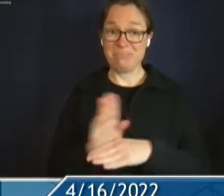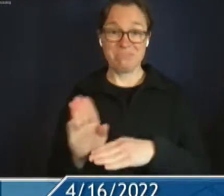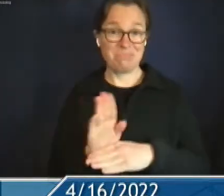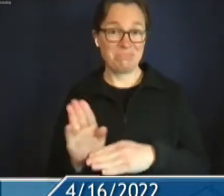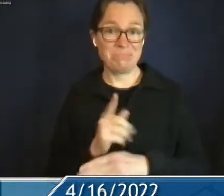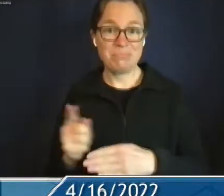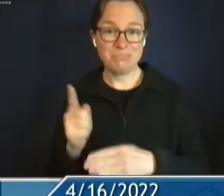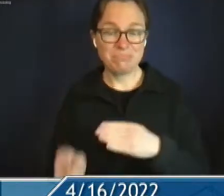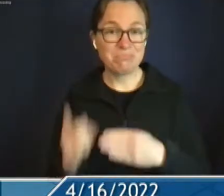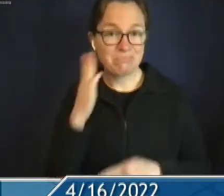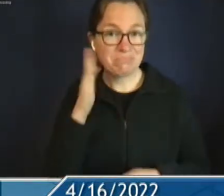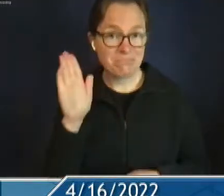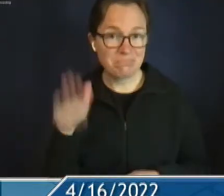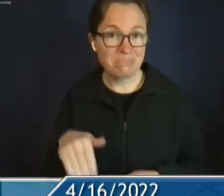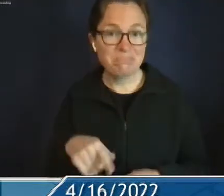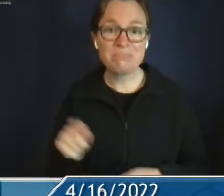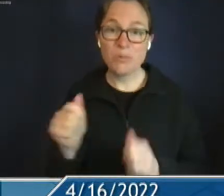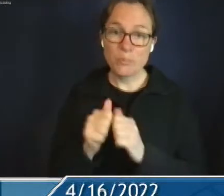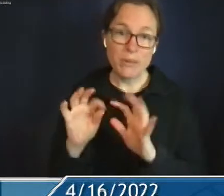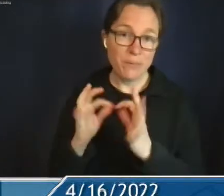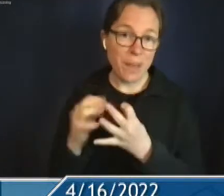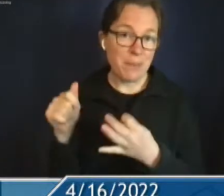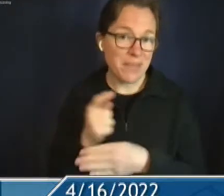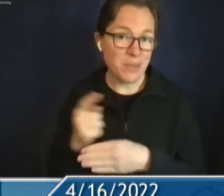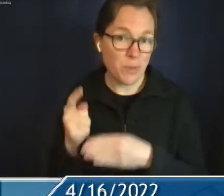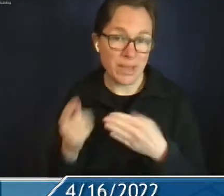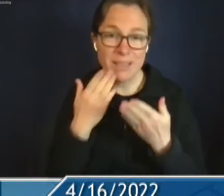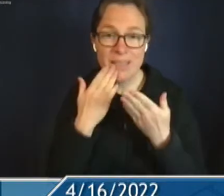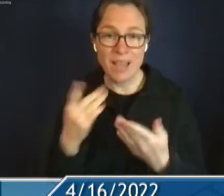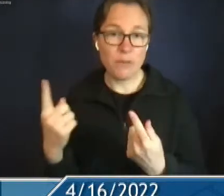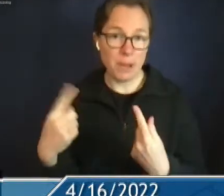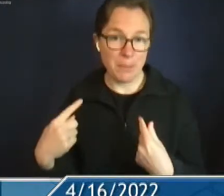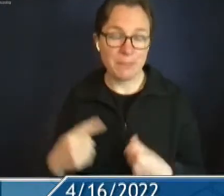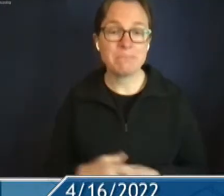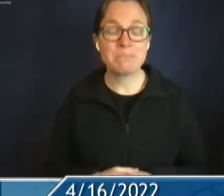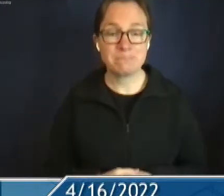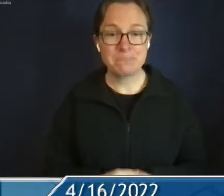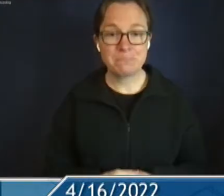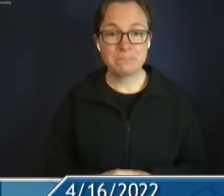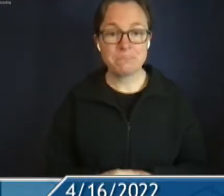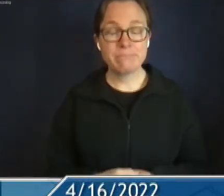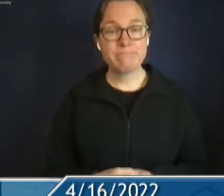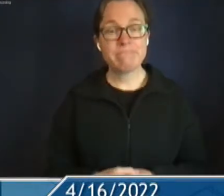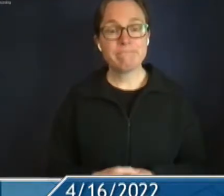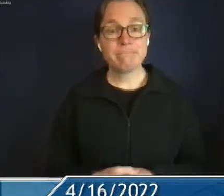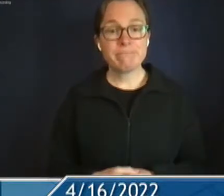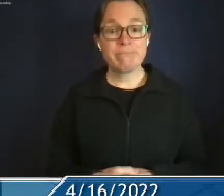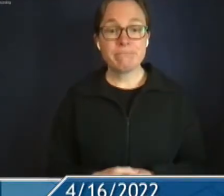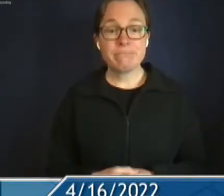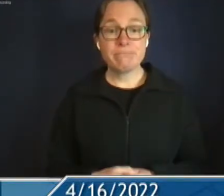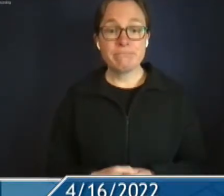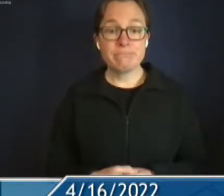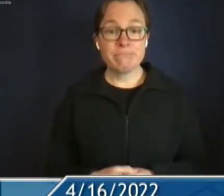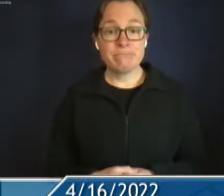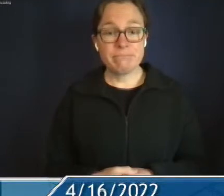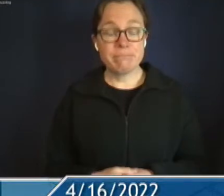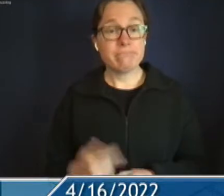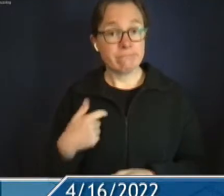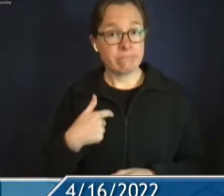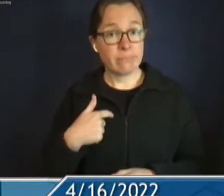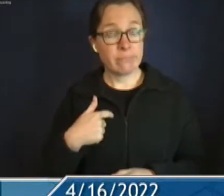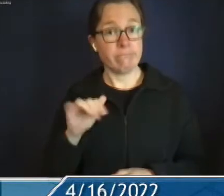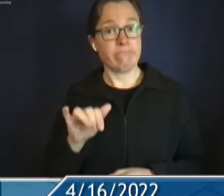and many people are with their families this weekend. So I really appreciate it. I just want to say in real time, I was taken